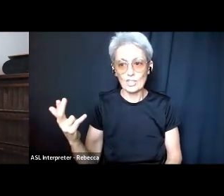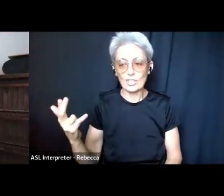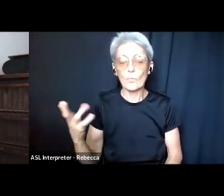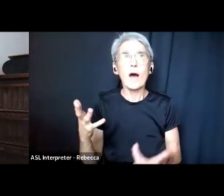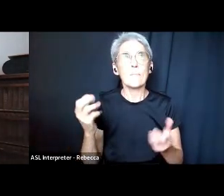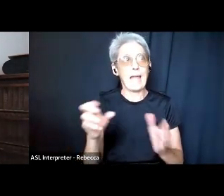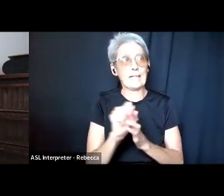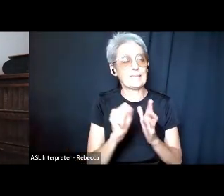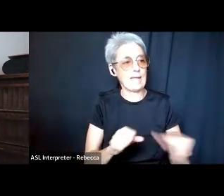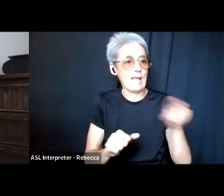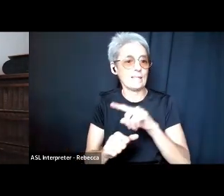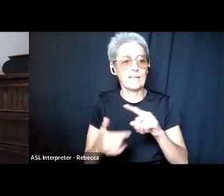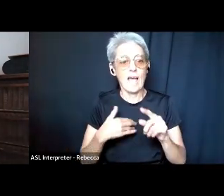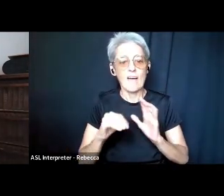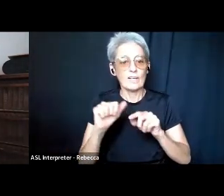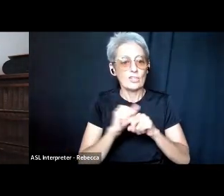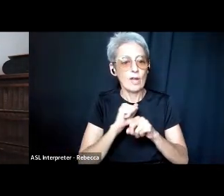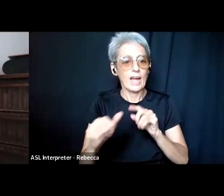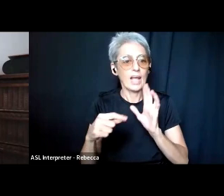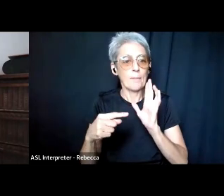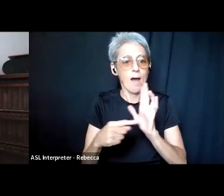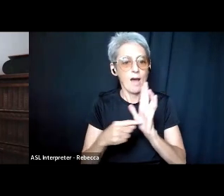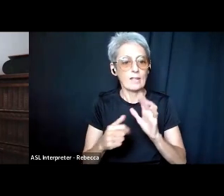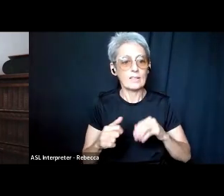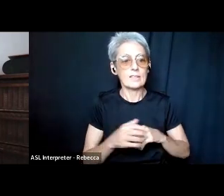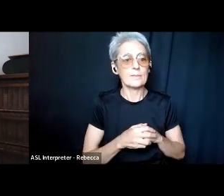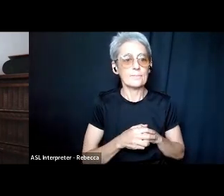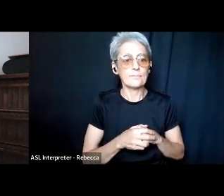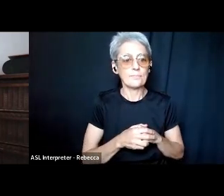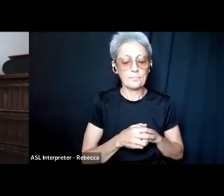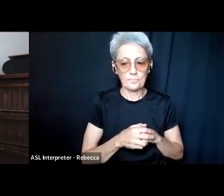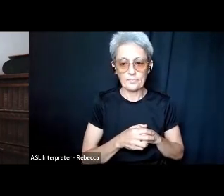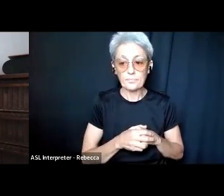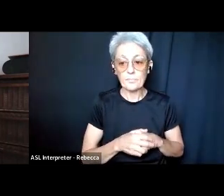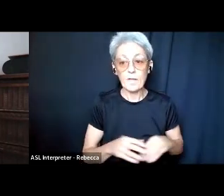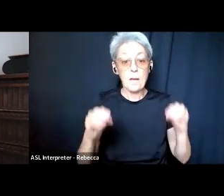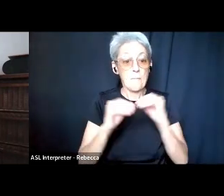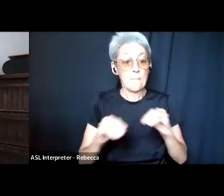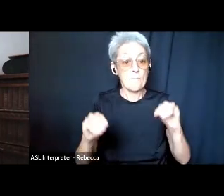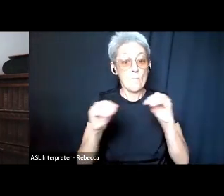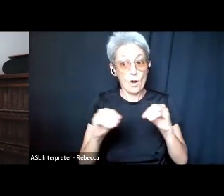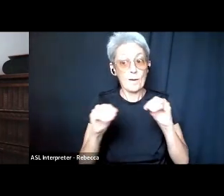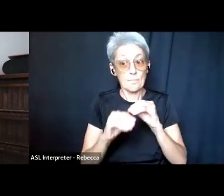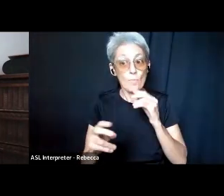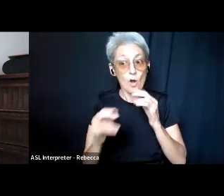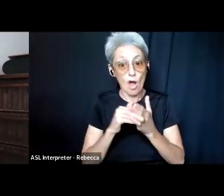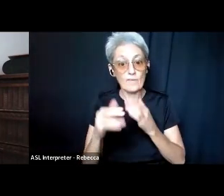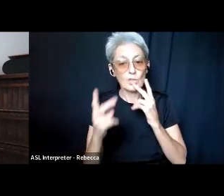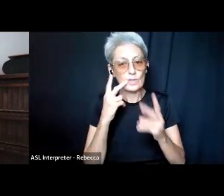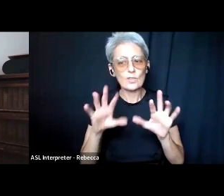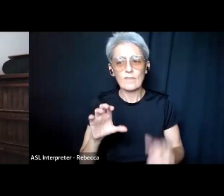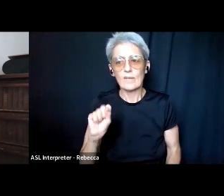have training models. And so more and more you're seeing that there is a sort of solidity to